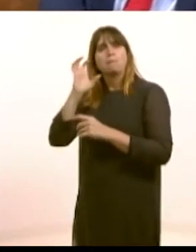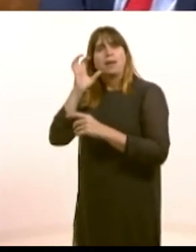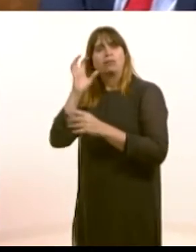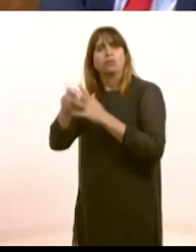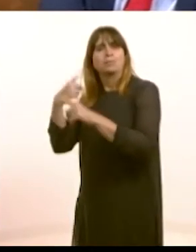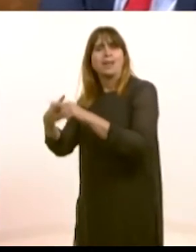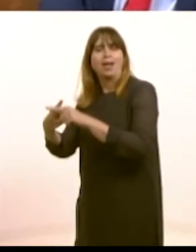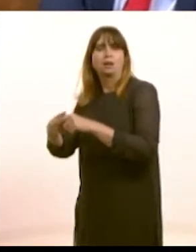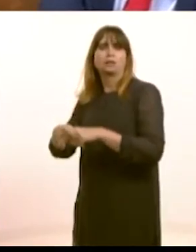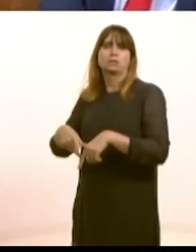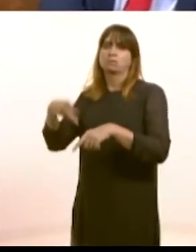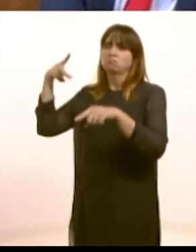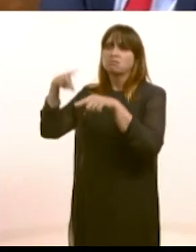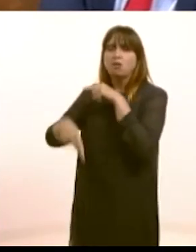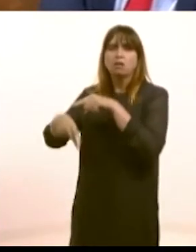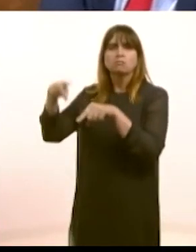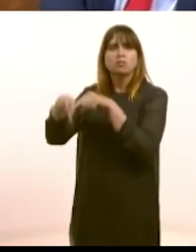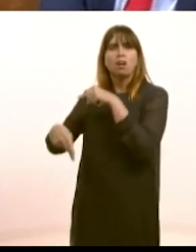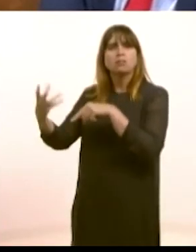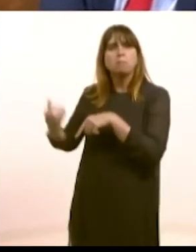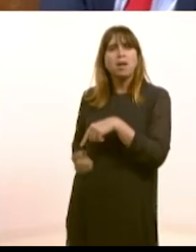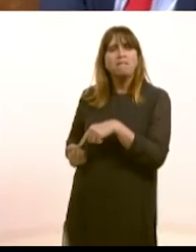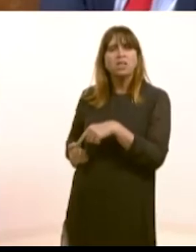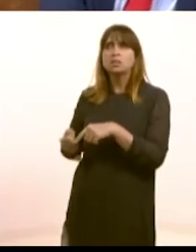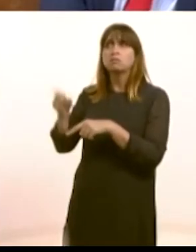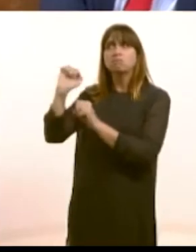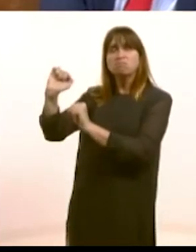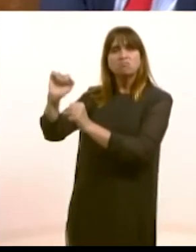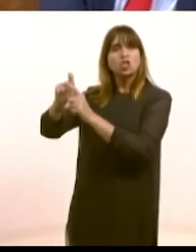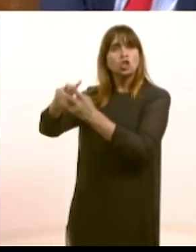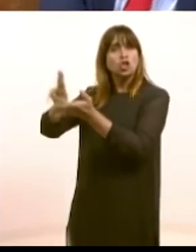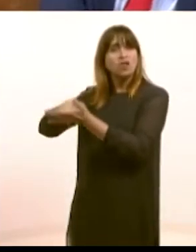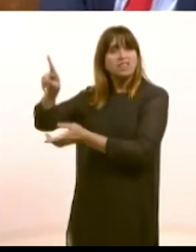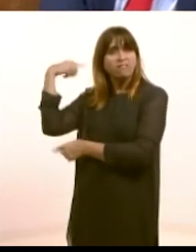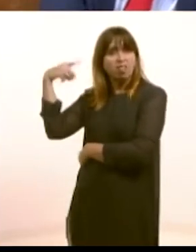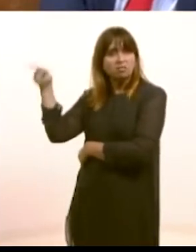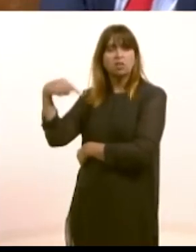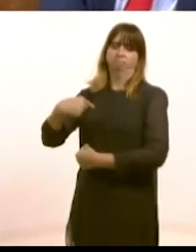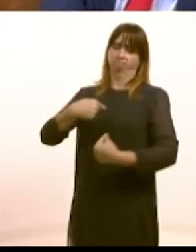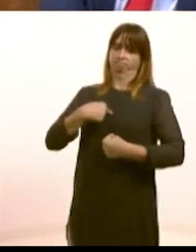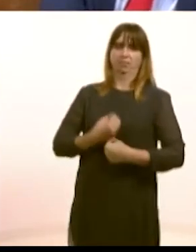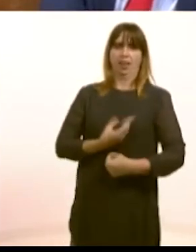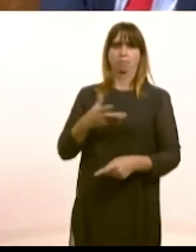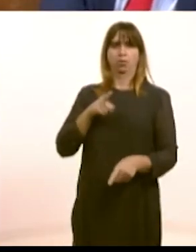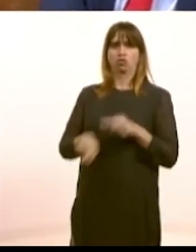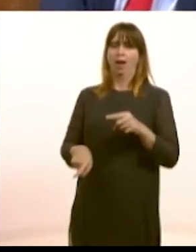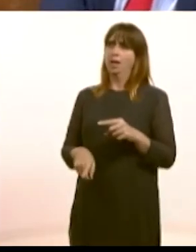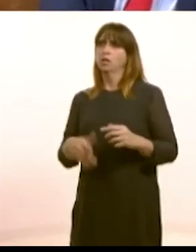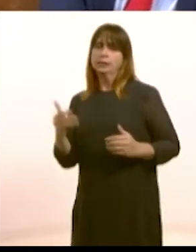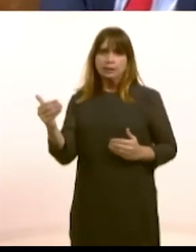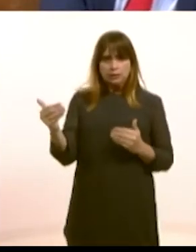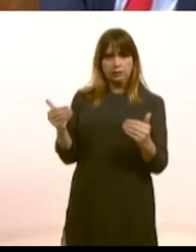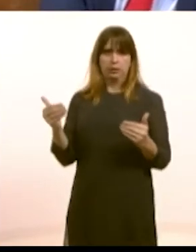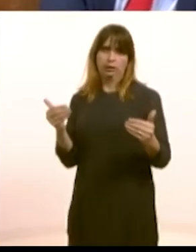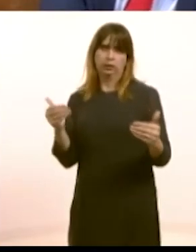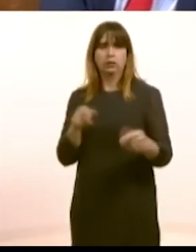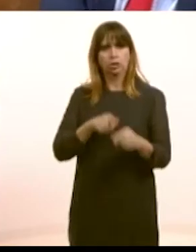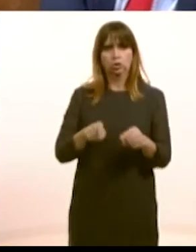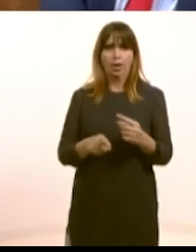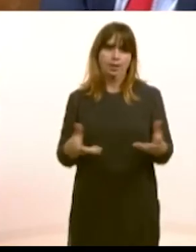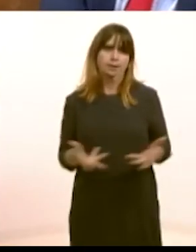welfare benefits, that inequality has risen in Wales, and we will do what we can to combat that. I'm grateful to him for mentioning my own party's conference. Yeah. If he wishes, of course, to